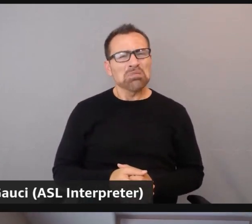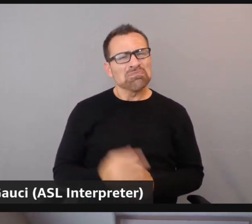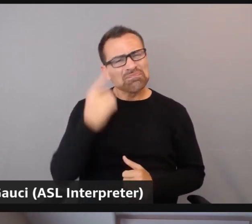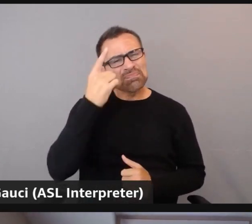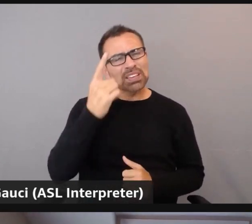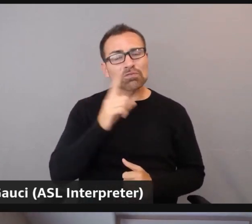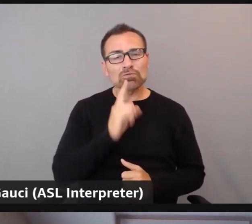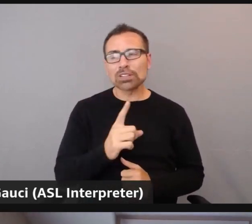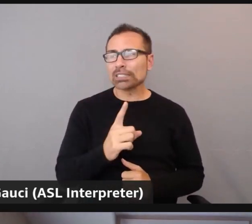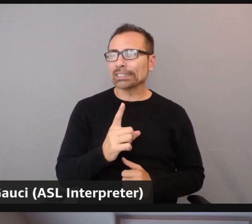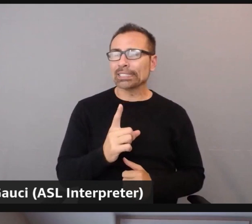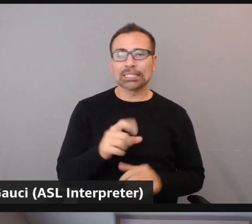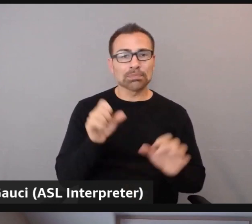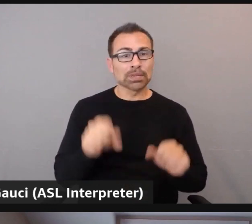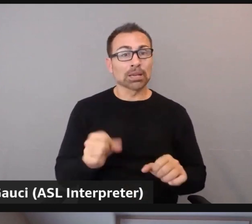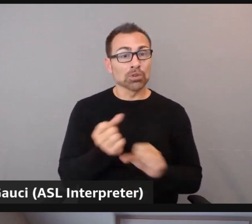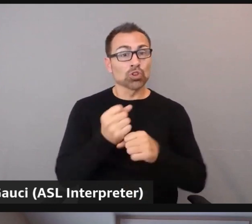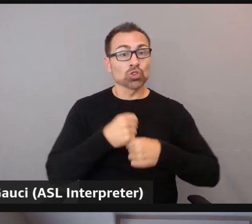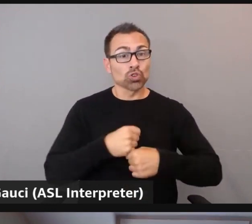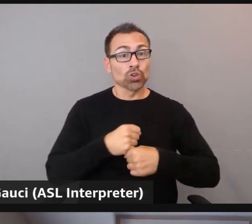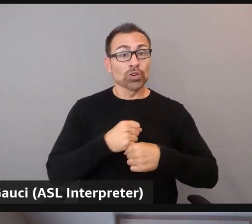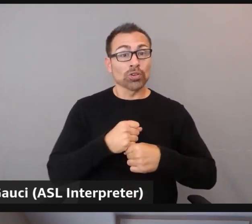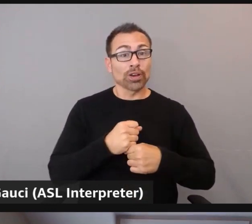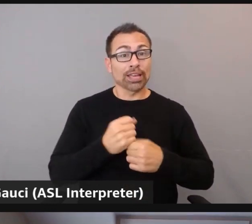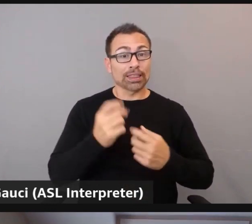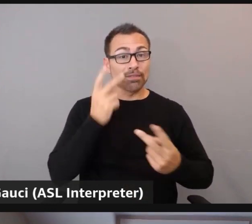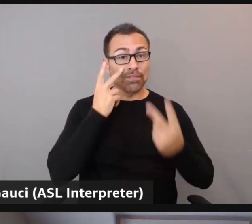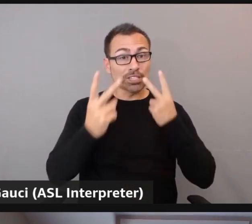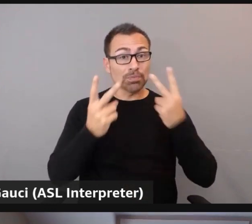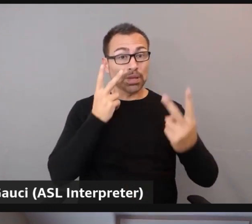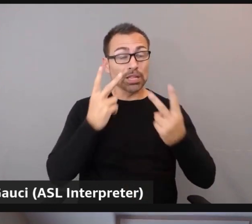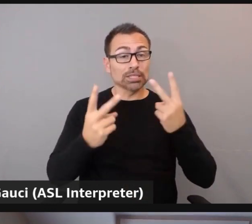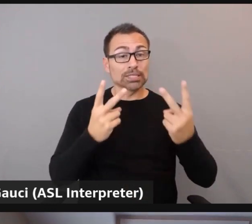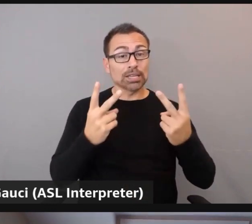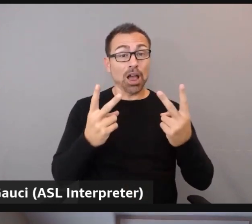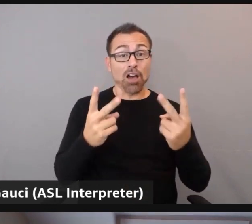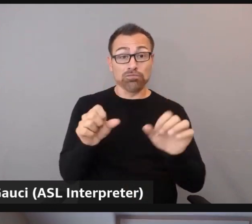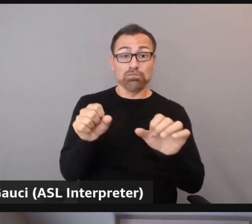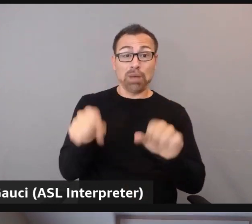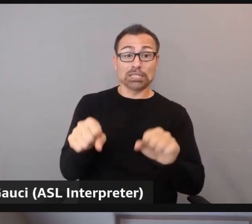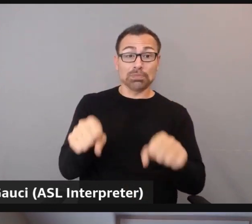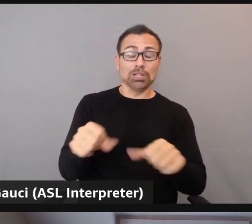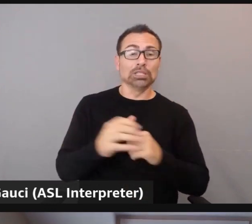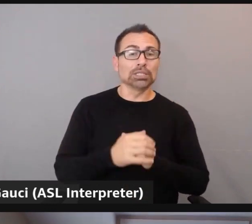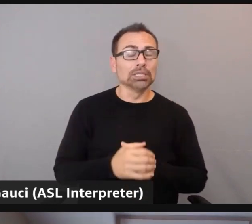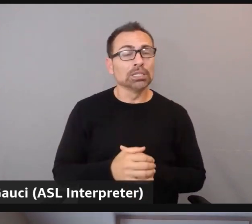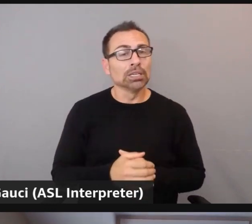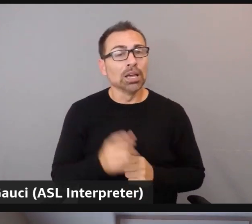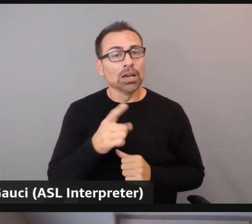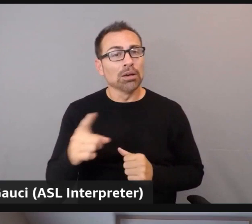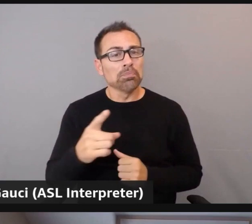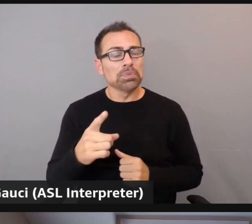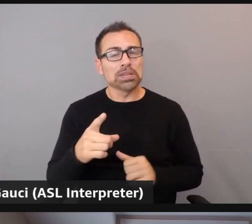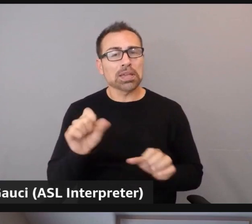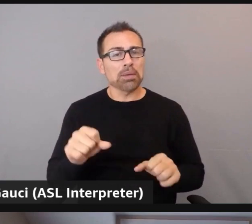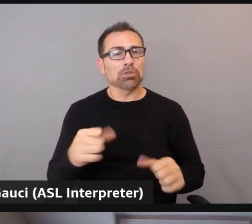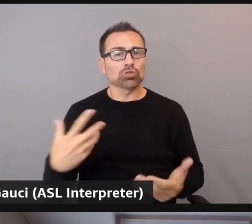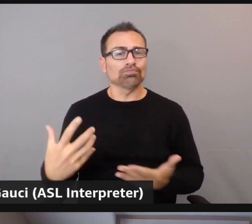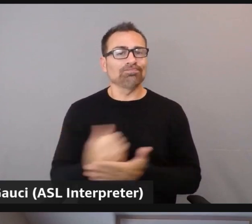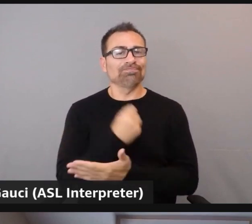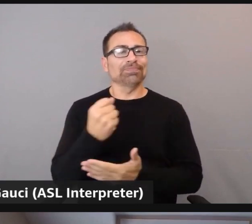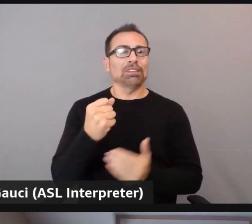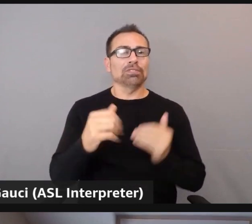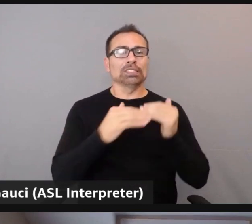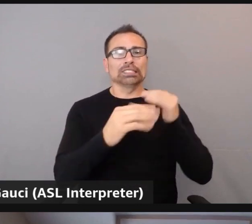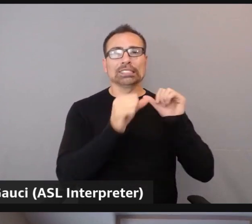being able to create the visibility of the art of the possible. Being able to leverage sustainability in a